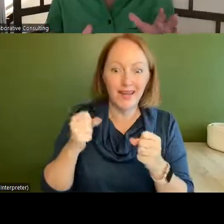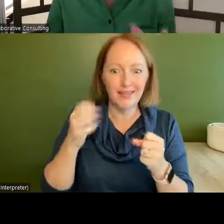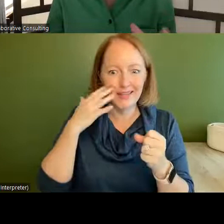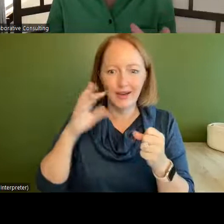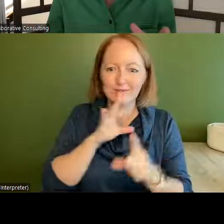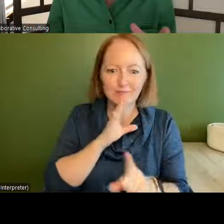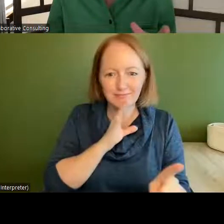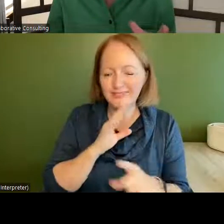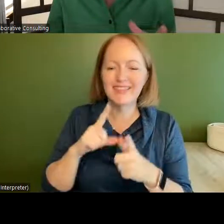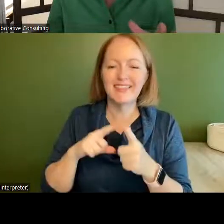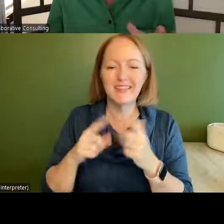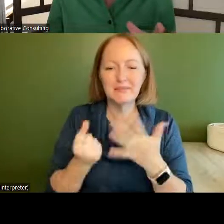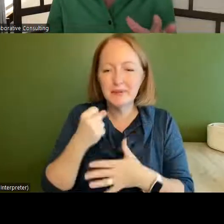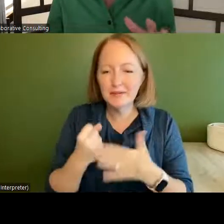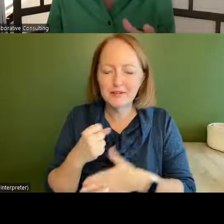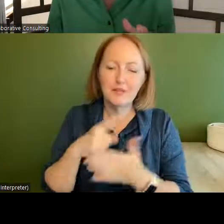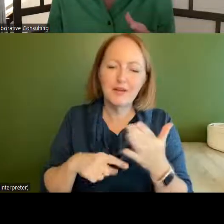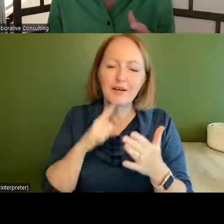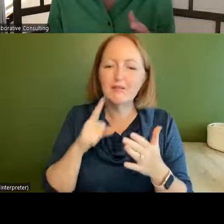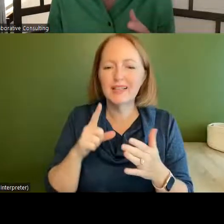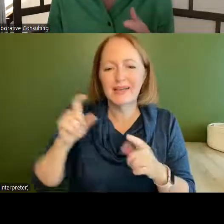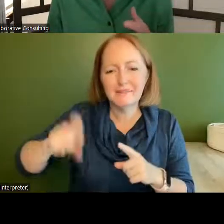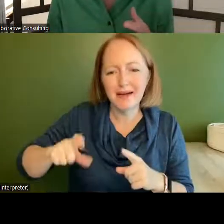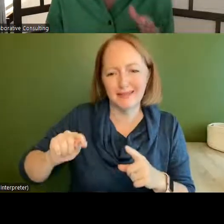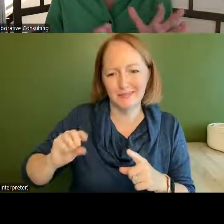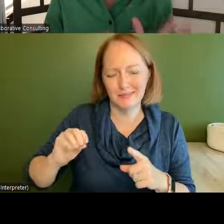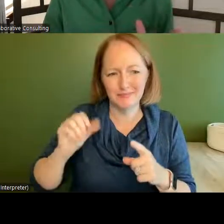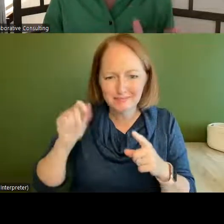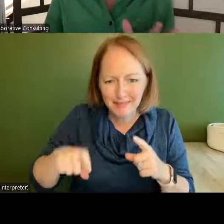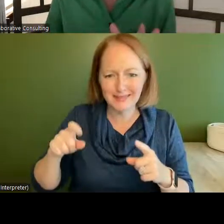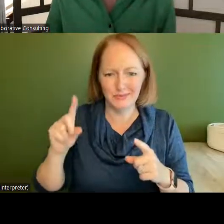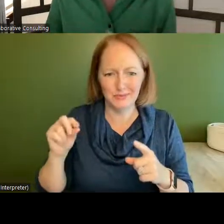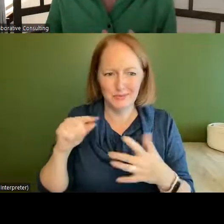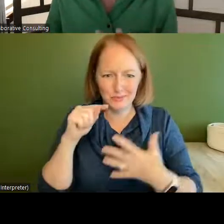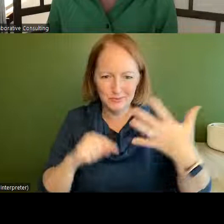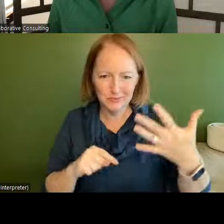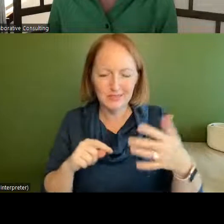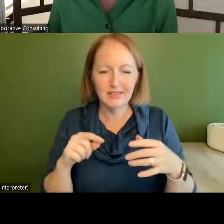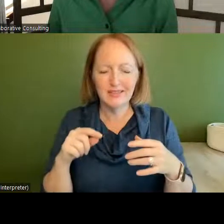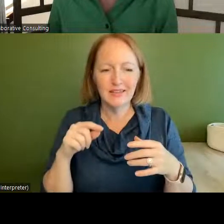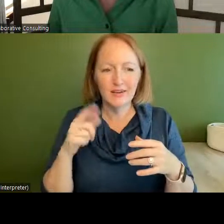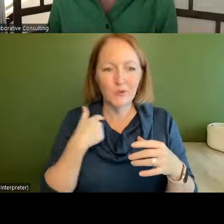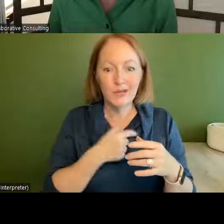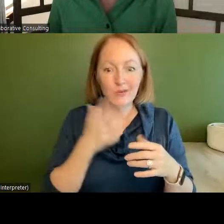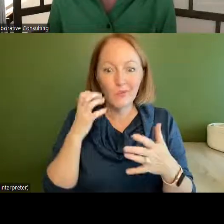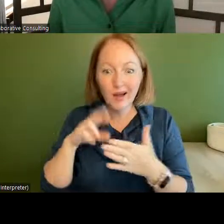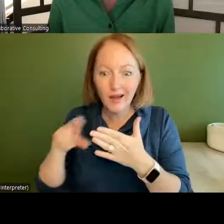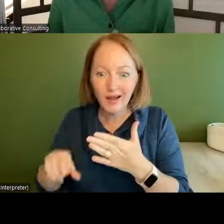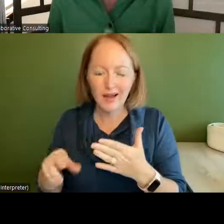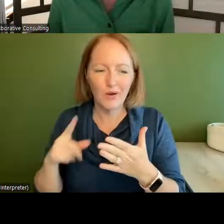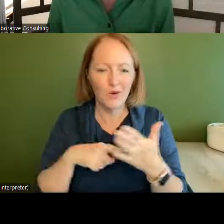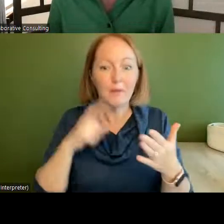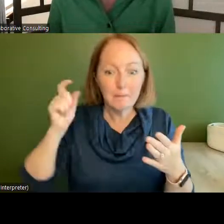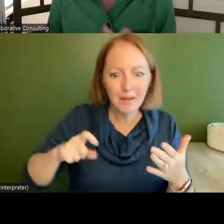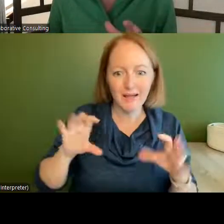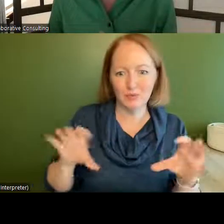and prioritizing what are really the must do. If we're looking to achieve these certain outcomes of interest, what are the